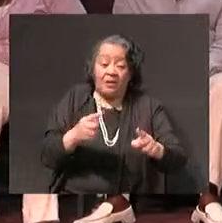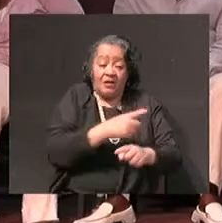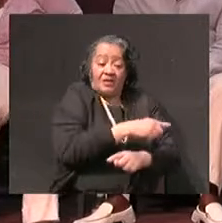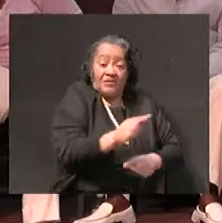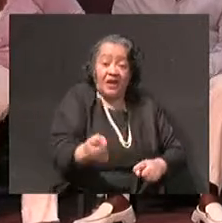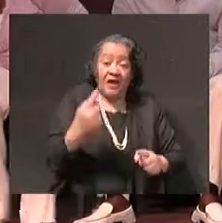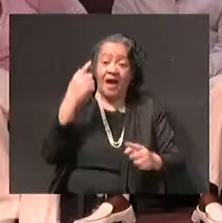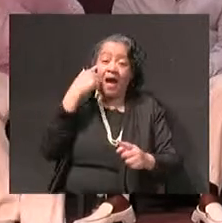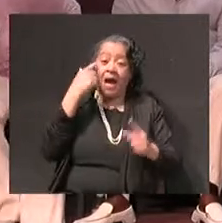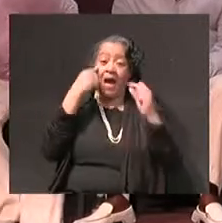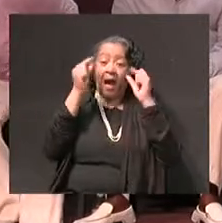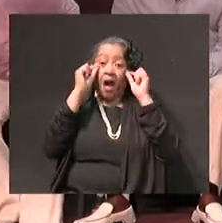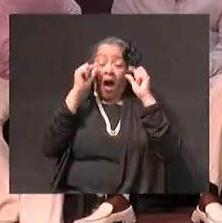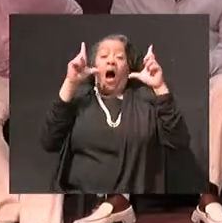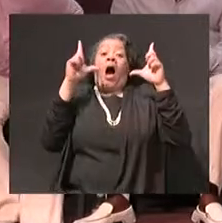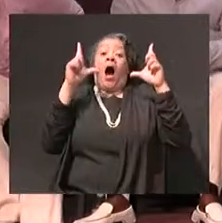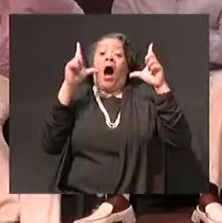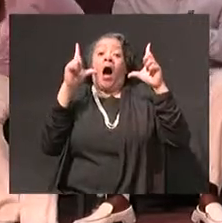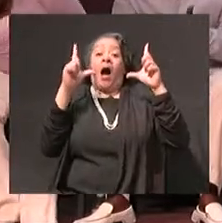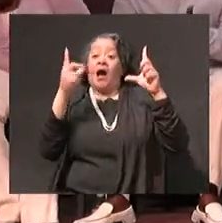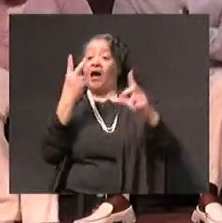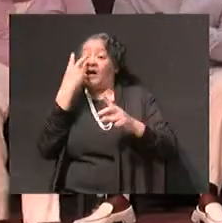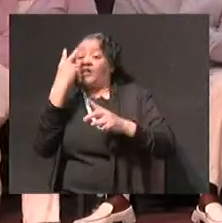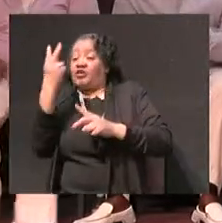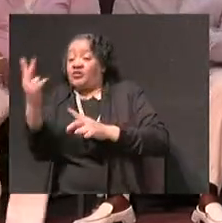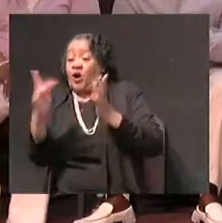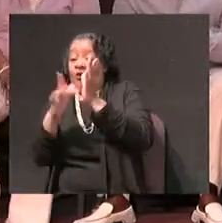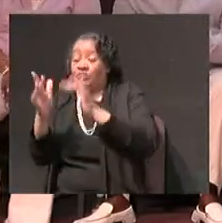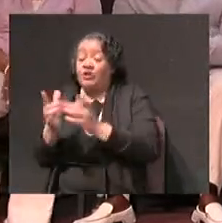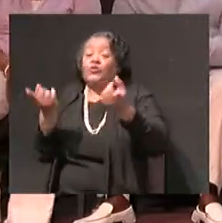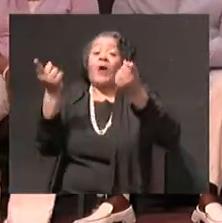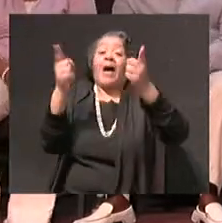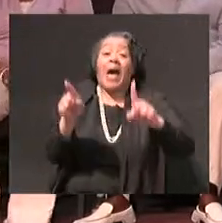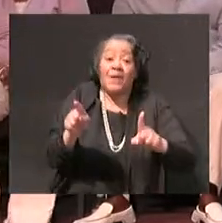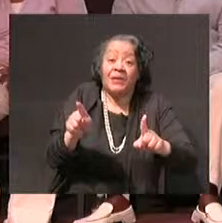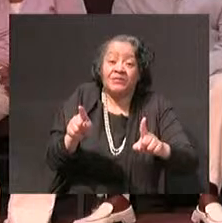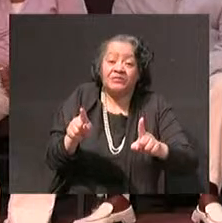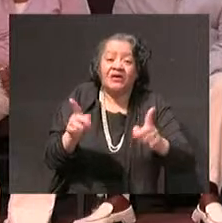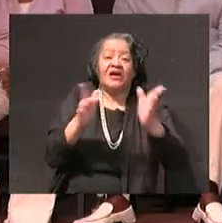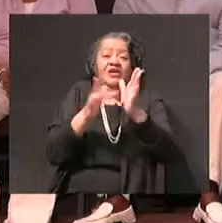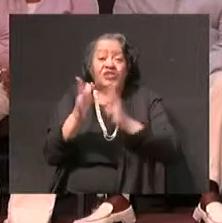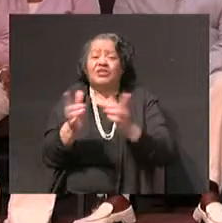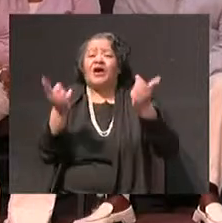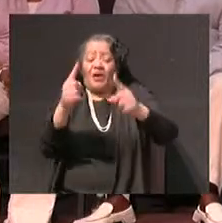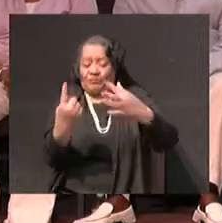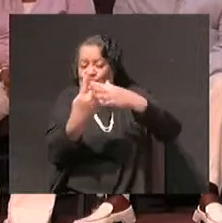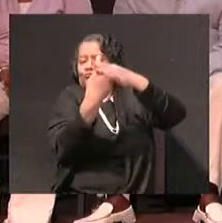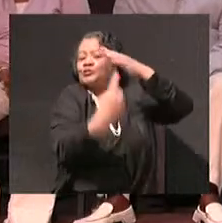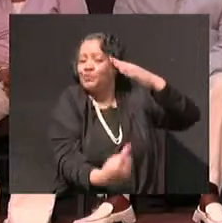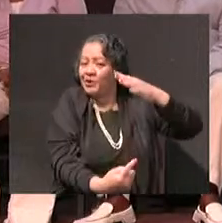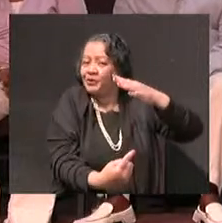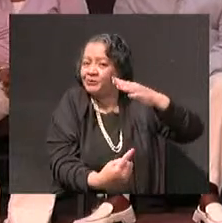open. And as soon as they saw it was Jesus, guess what? He disappeared.